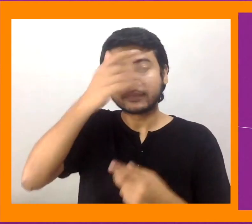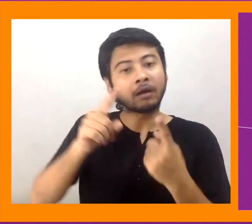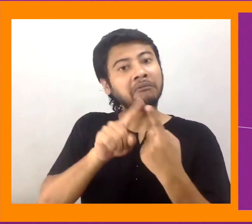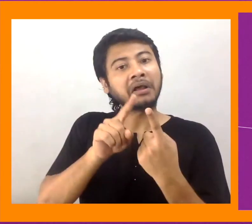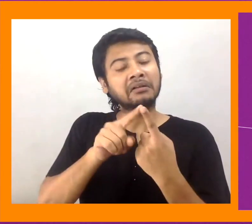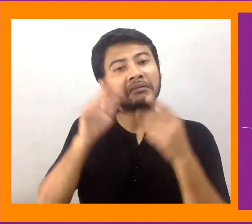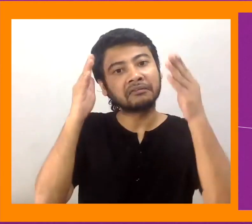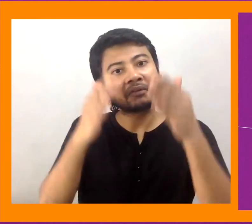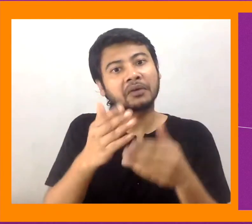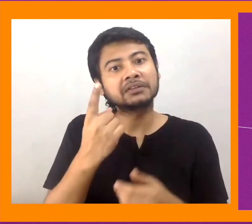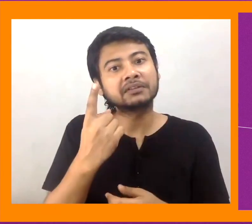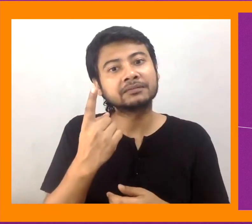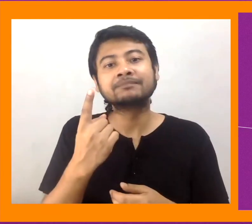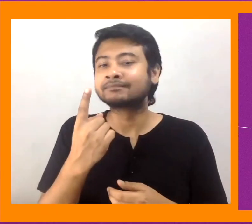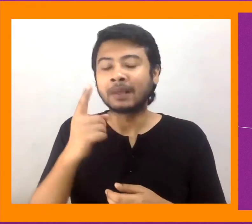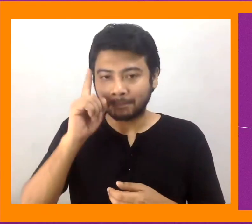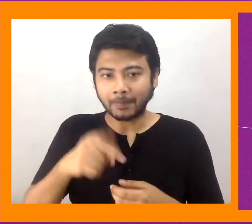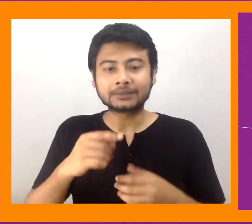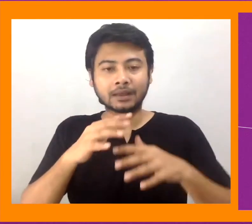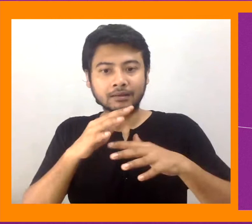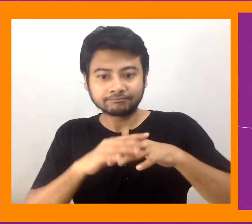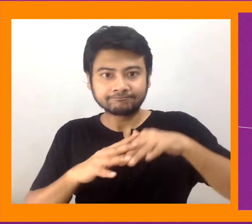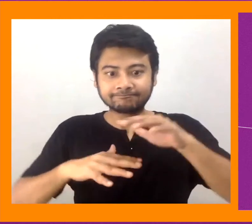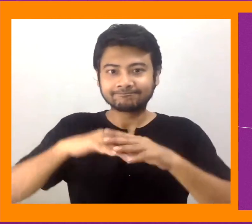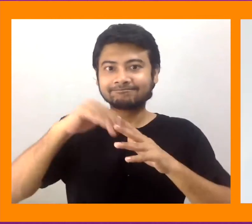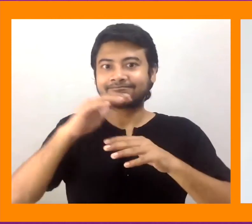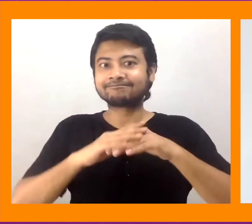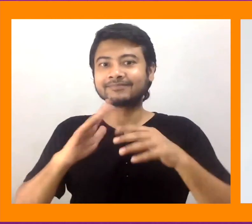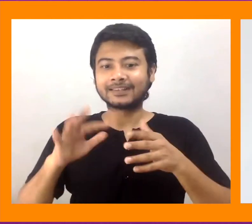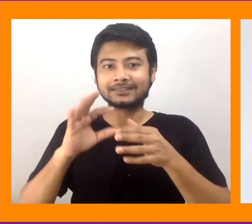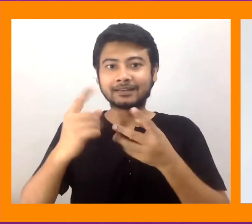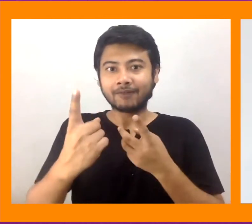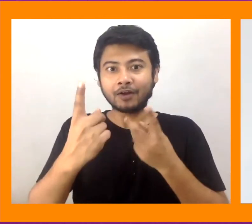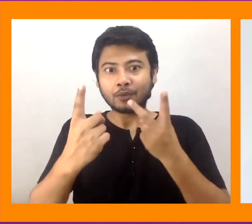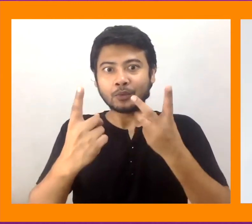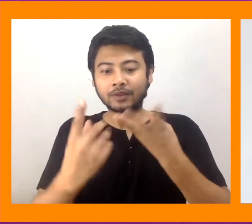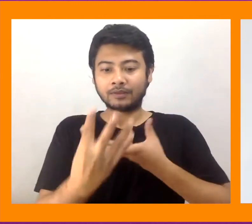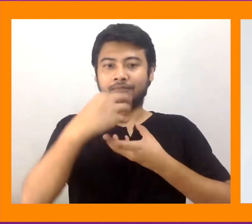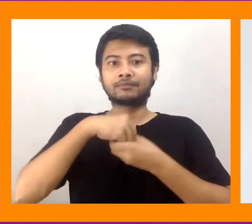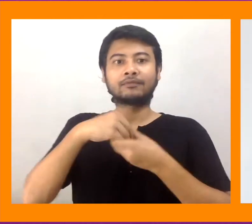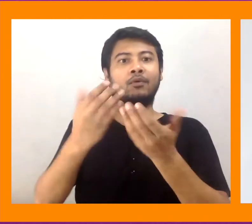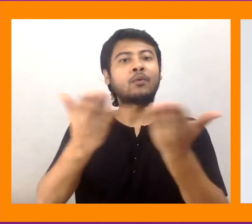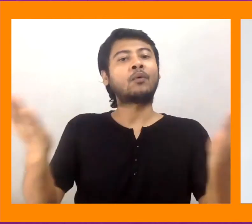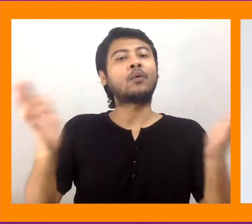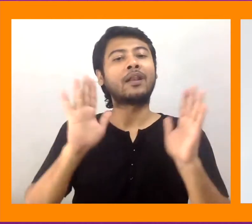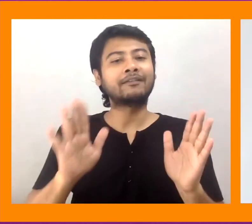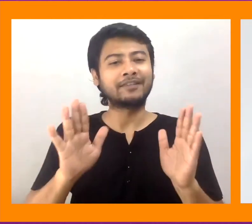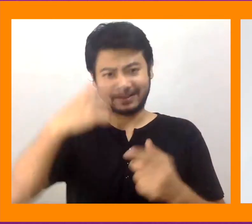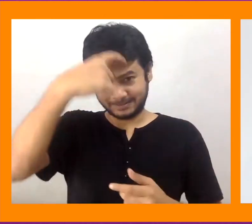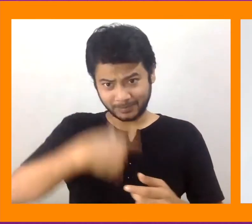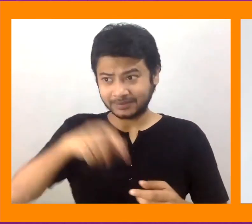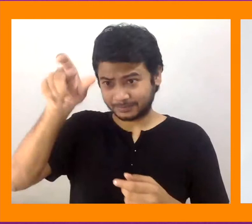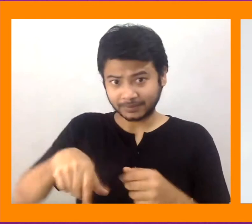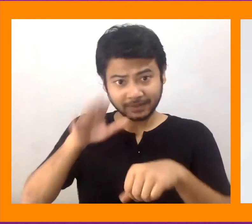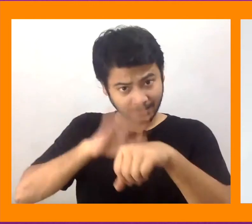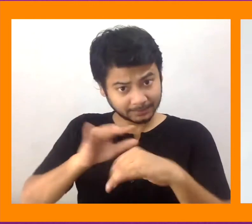Why do we need a lens of intersectionality to understand our life better? Well, while we might agree that all life